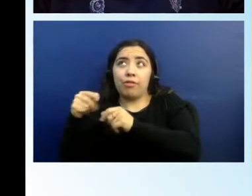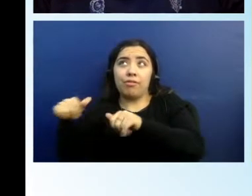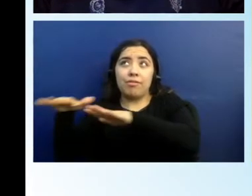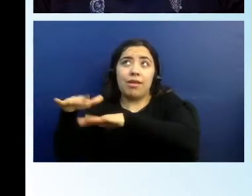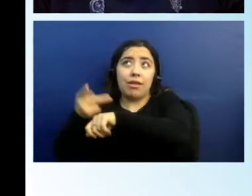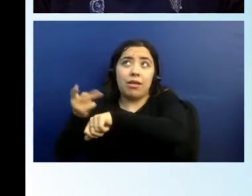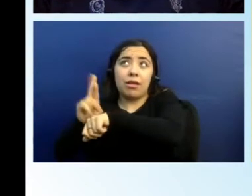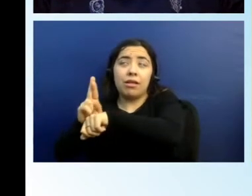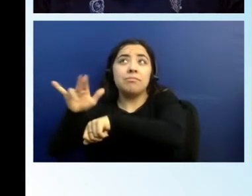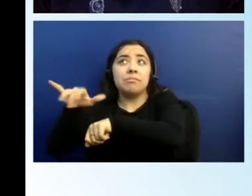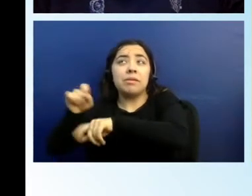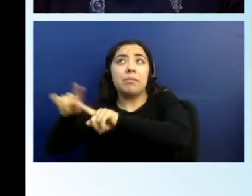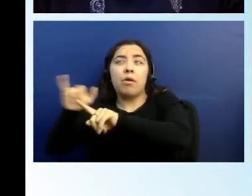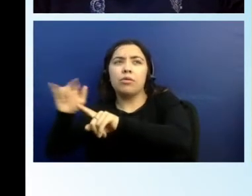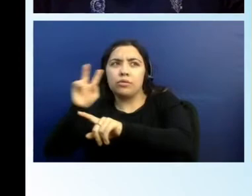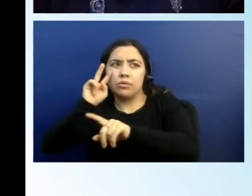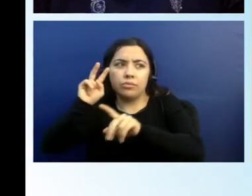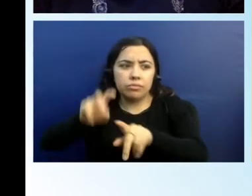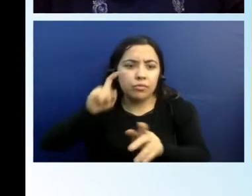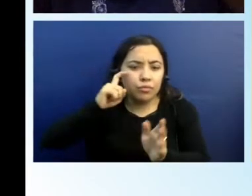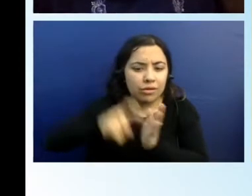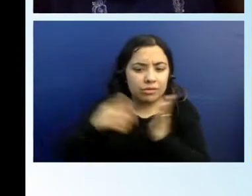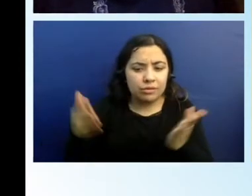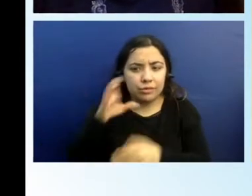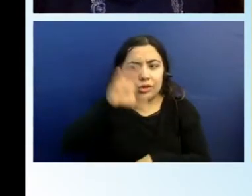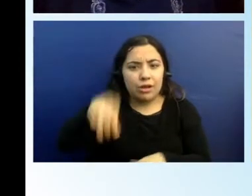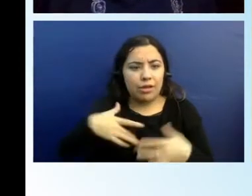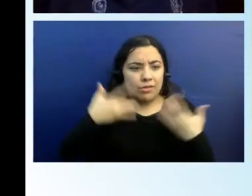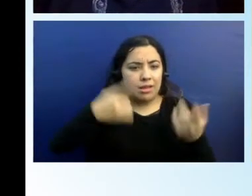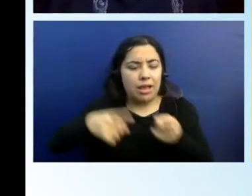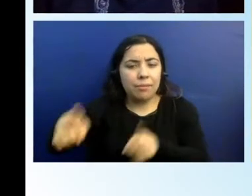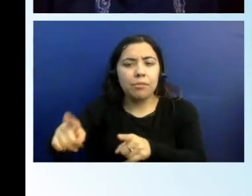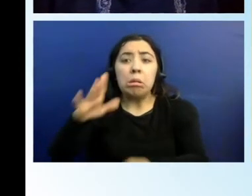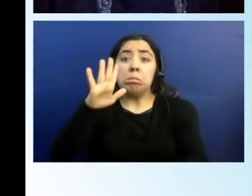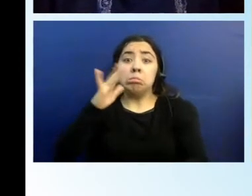no. There we go, sorry. I don't know how we skipped that one.